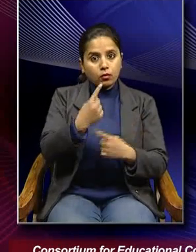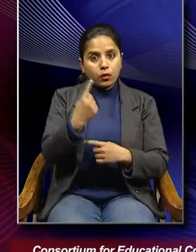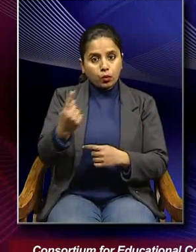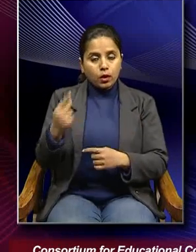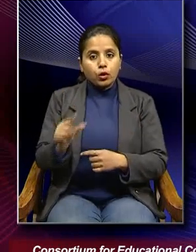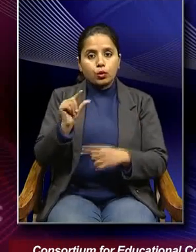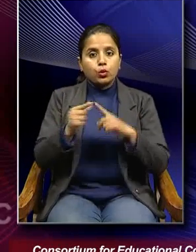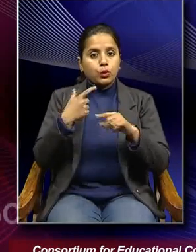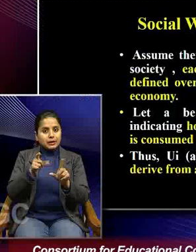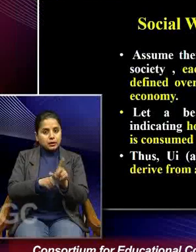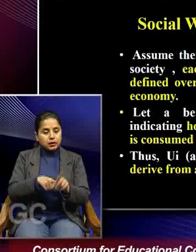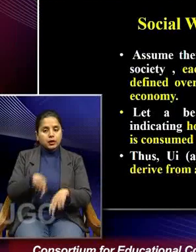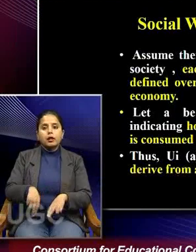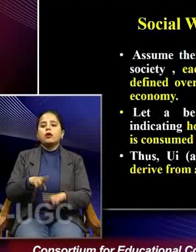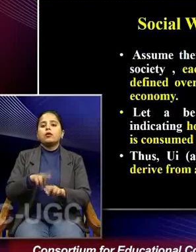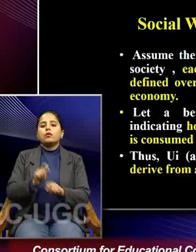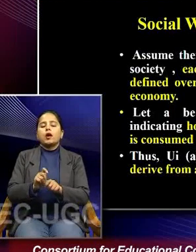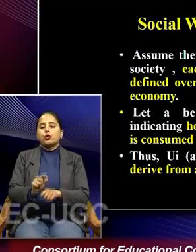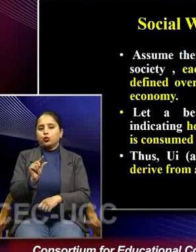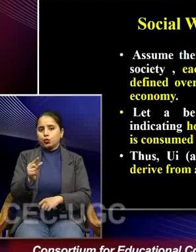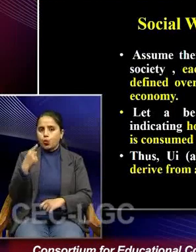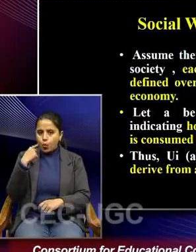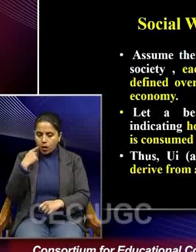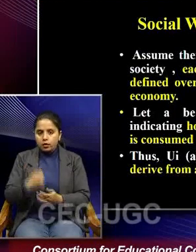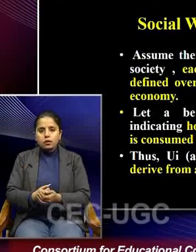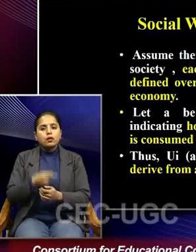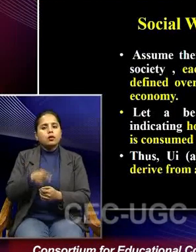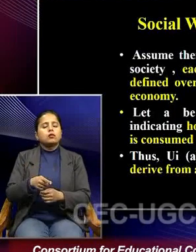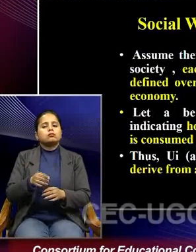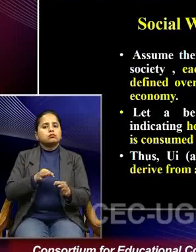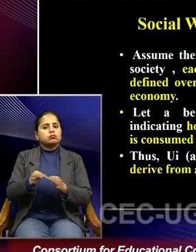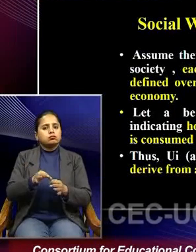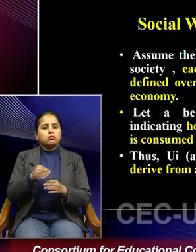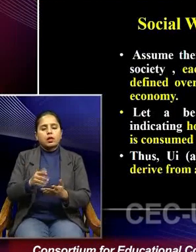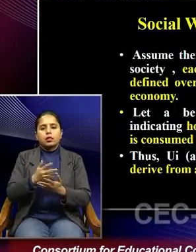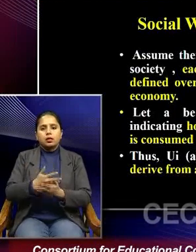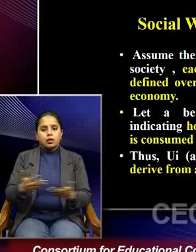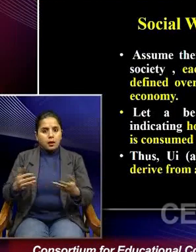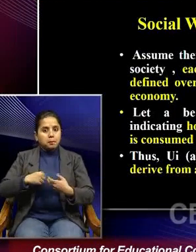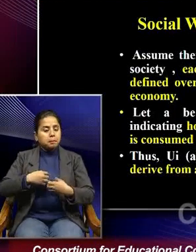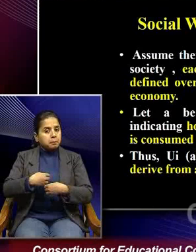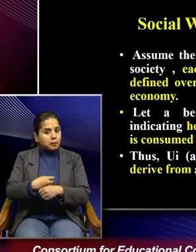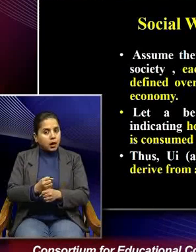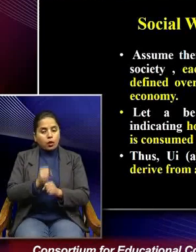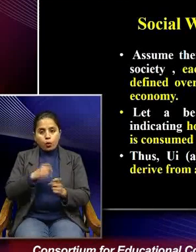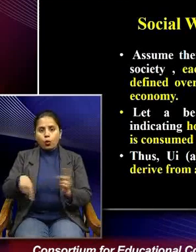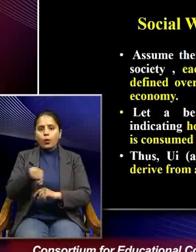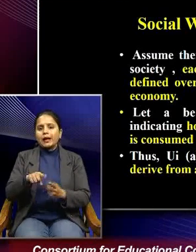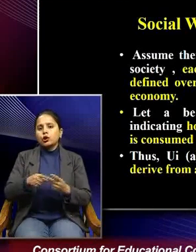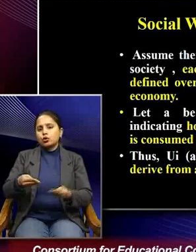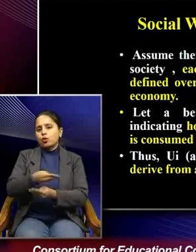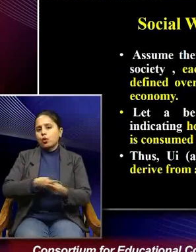utility function ui defined over a commodity bundle in the